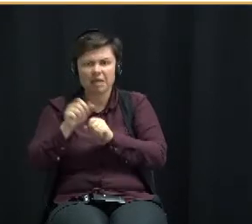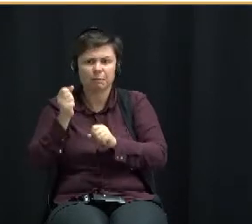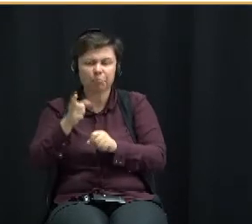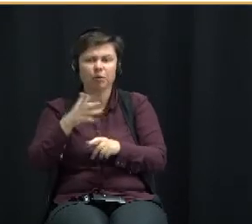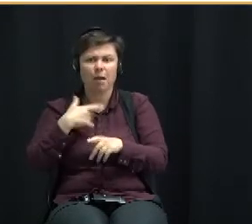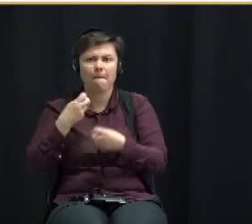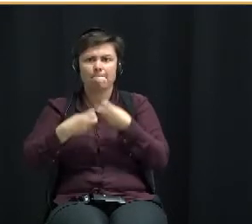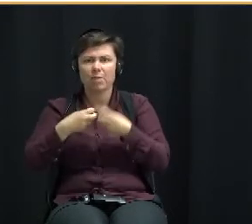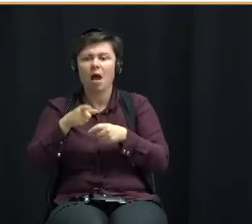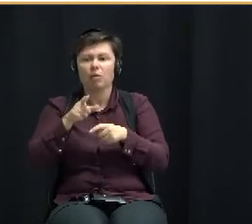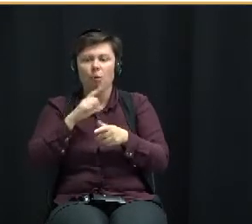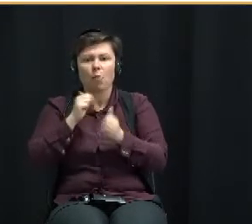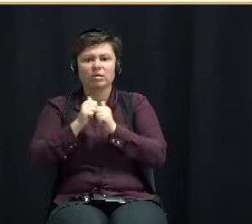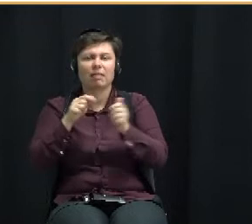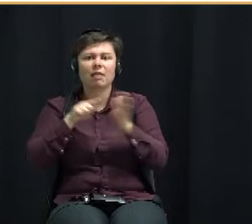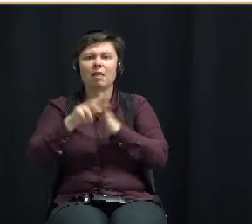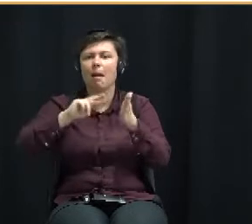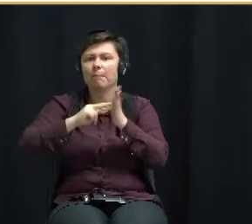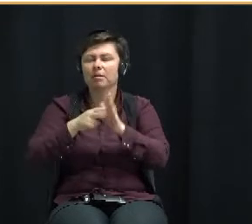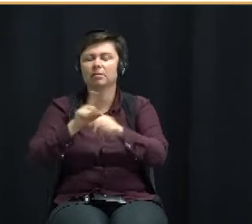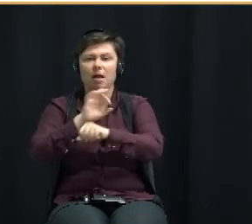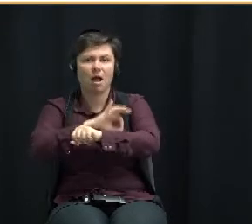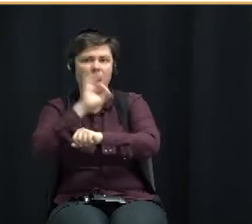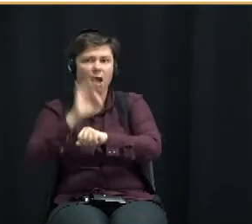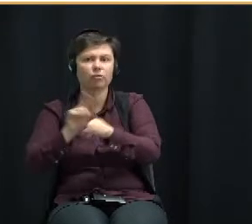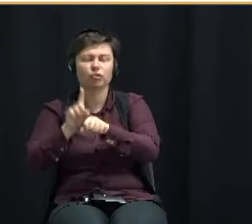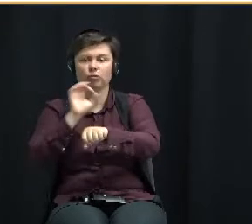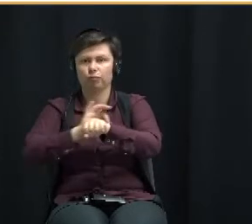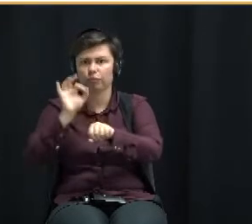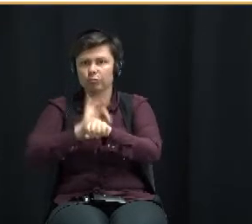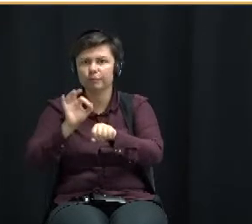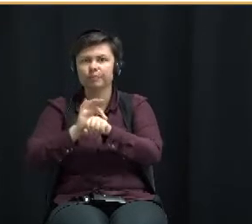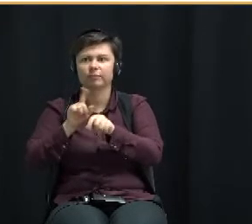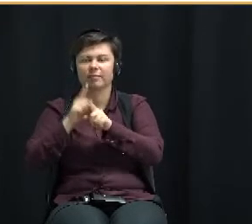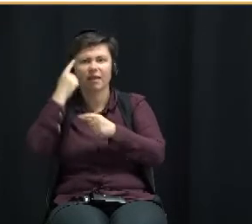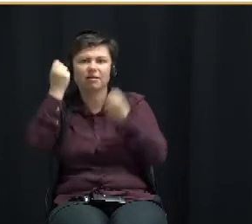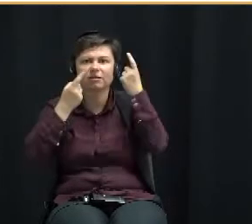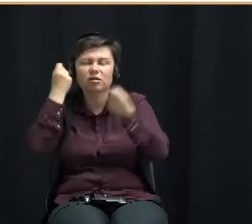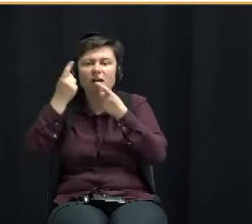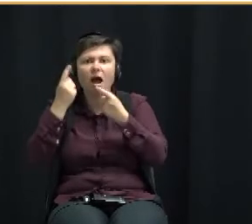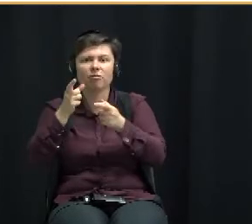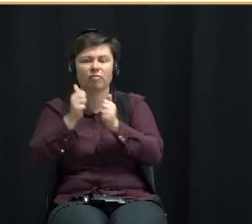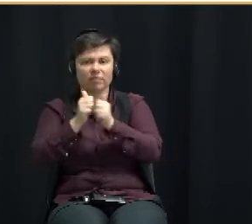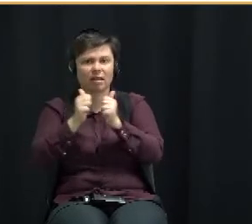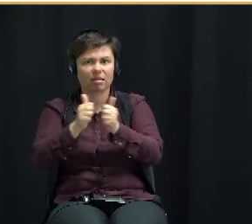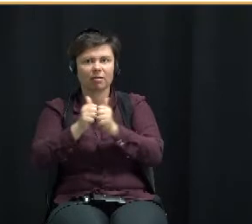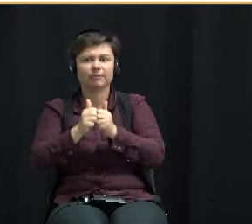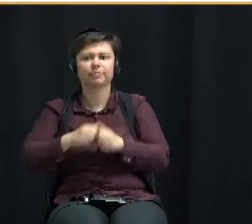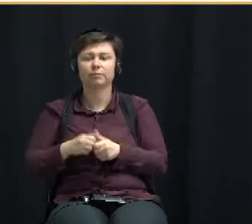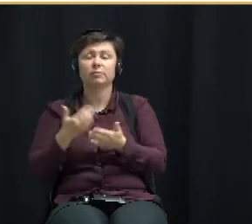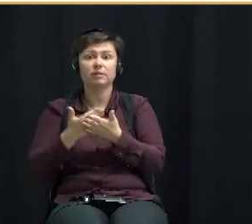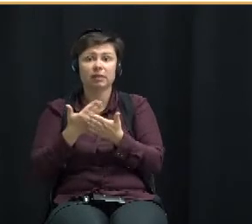designers creatively, and also provide, of course, new insights and